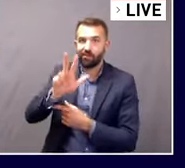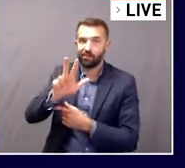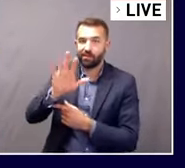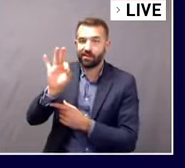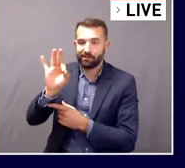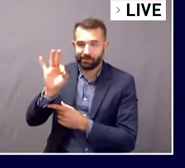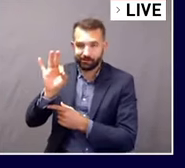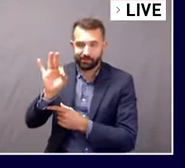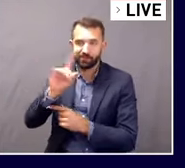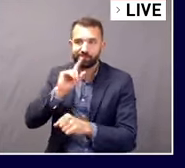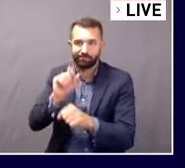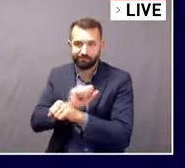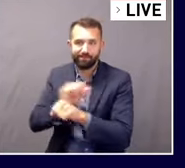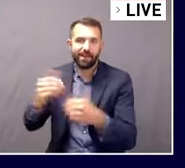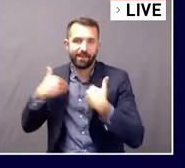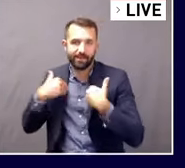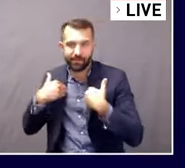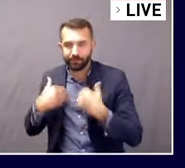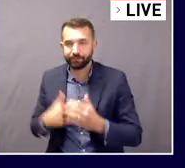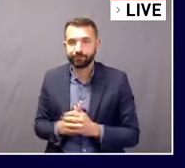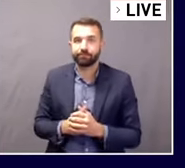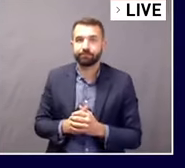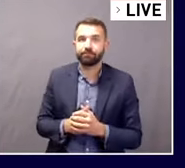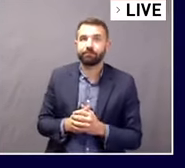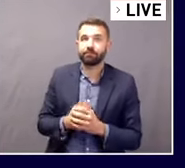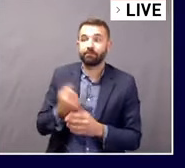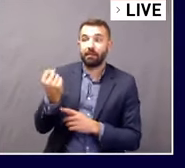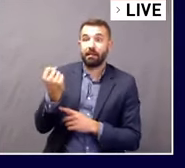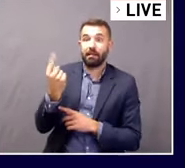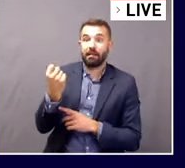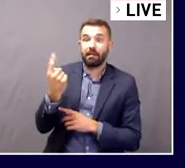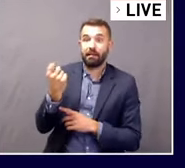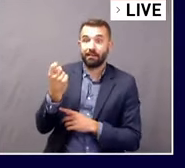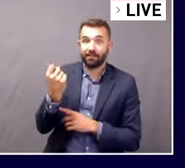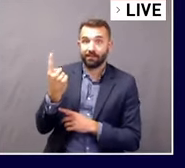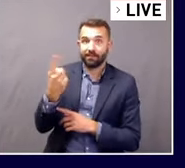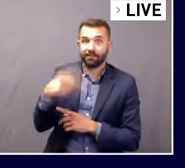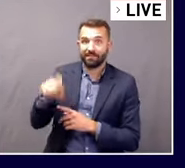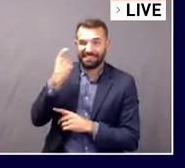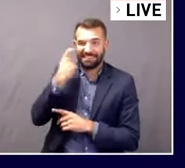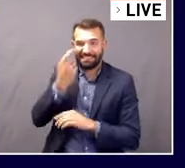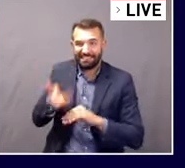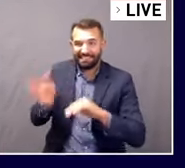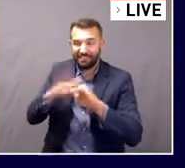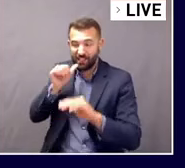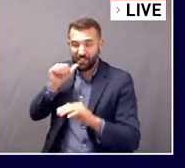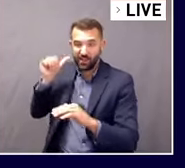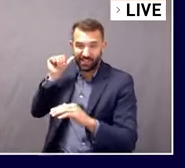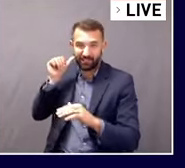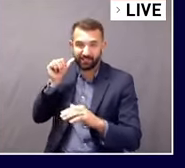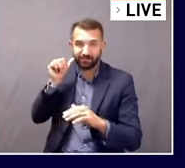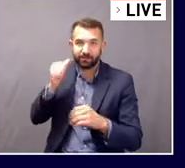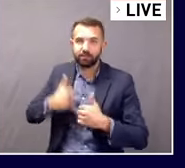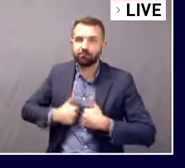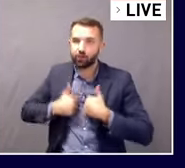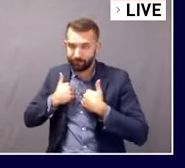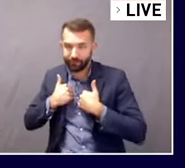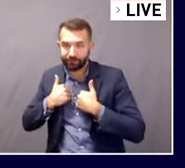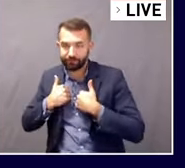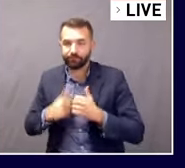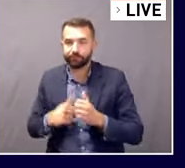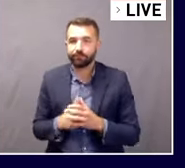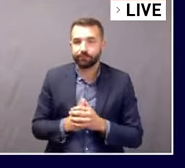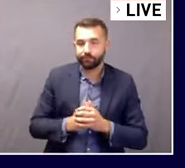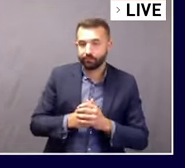recent 11 cases are in and among residents of the Maple Crest facility. But I want to stress that they are the result